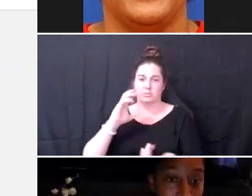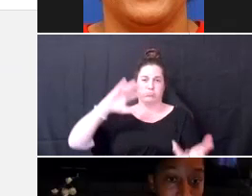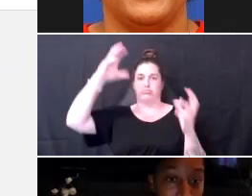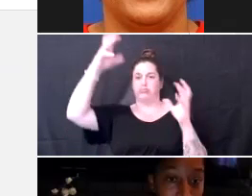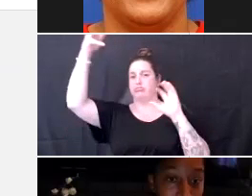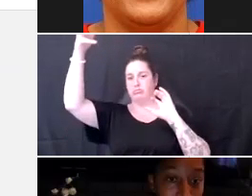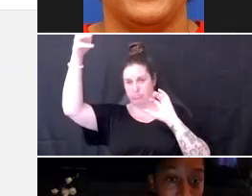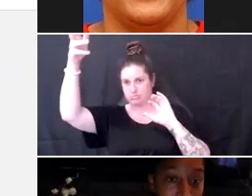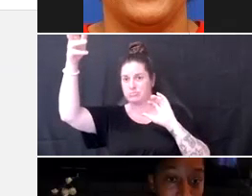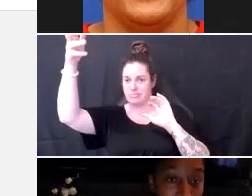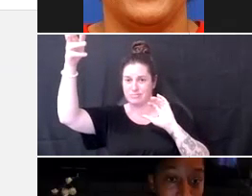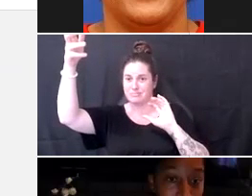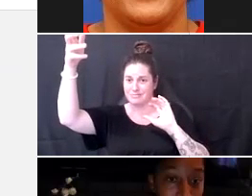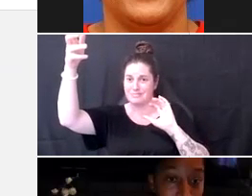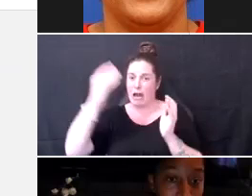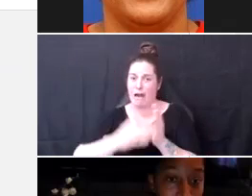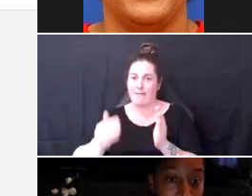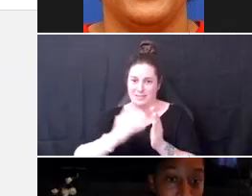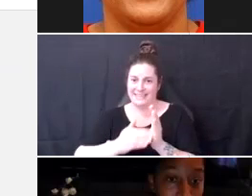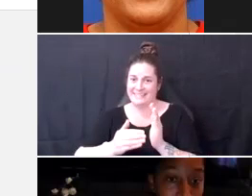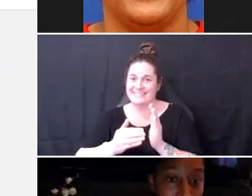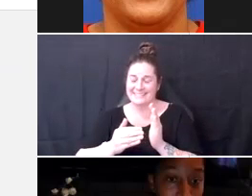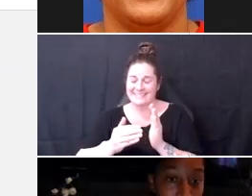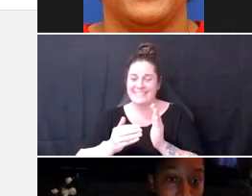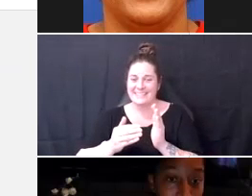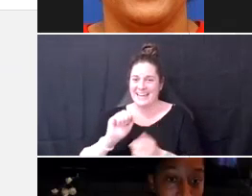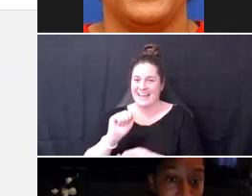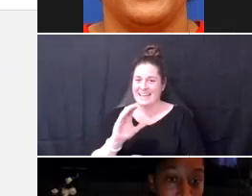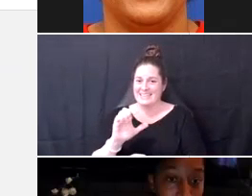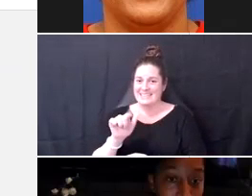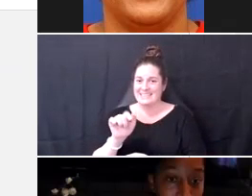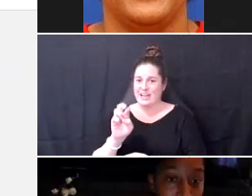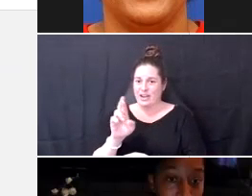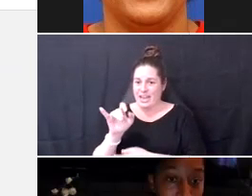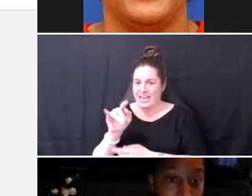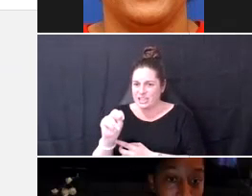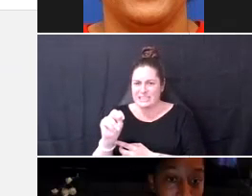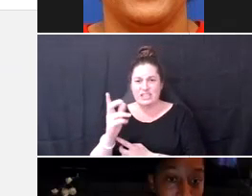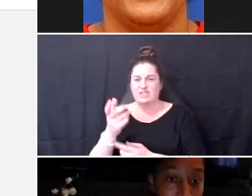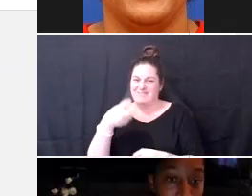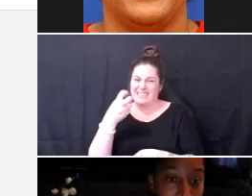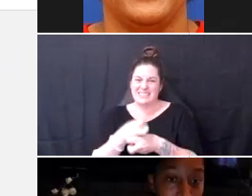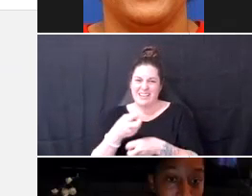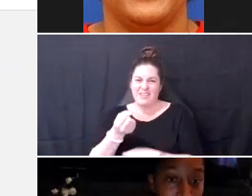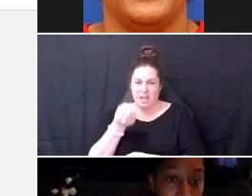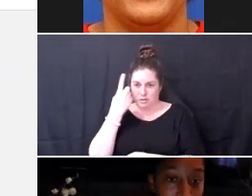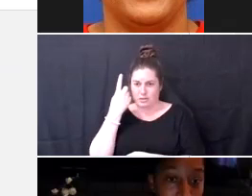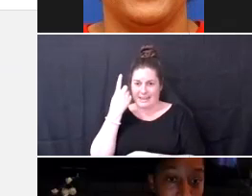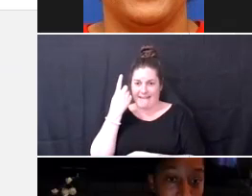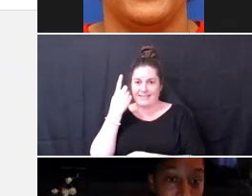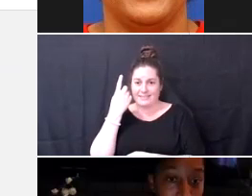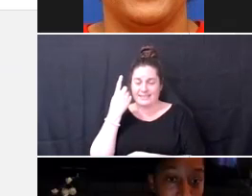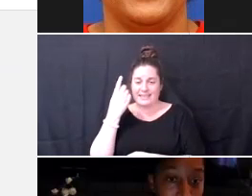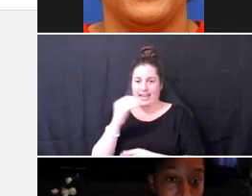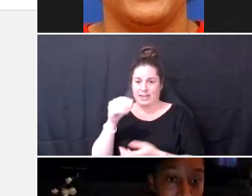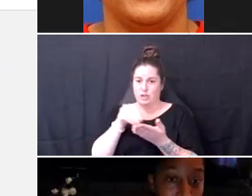to these properties, acceleration sometimes is very difficult to comprehend. And when students calculate